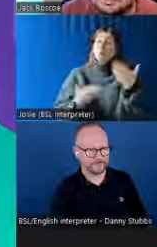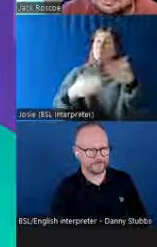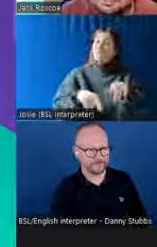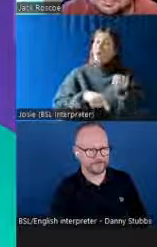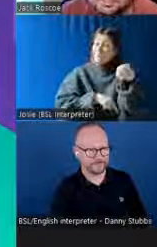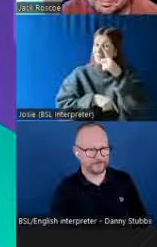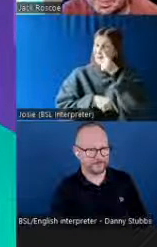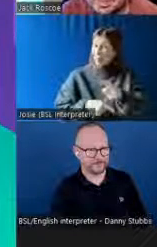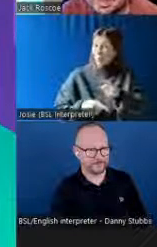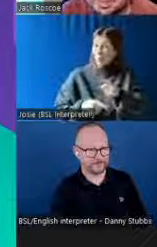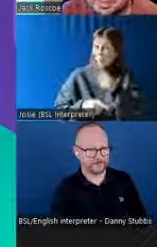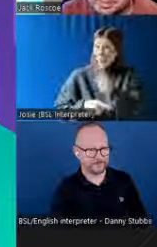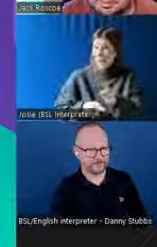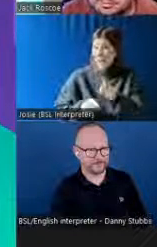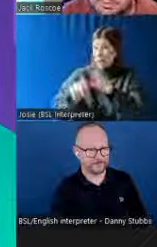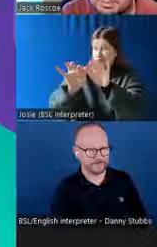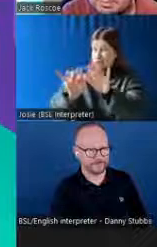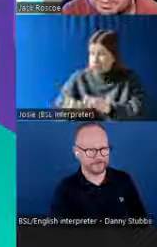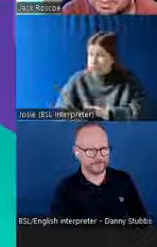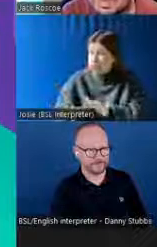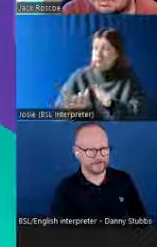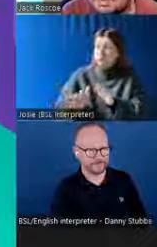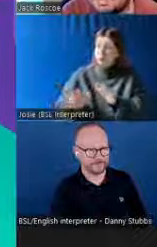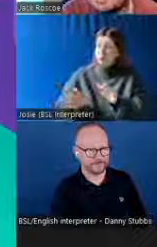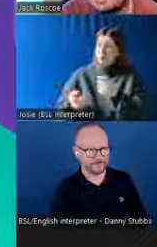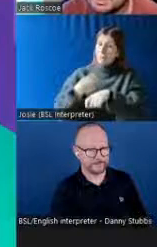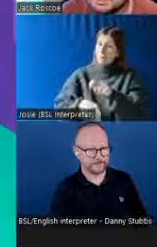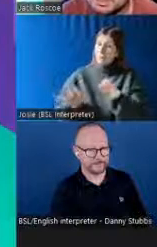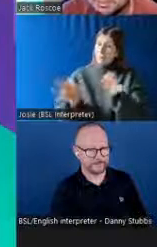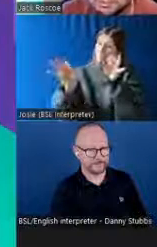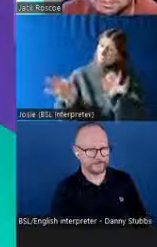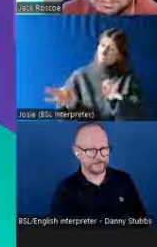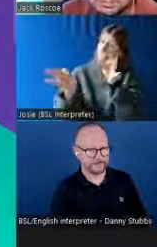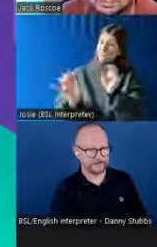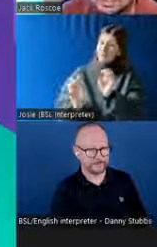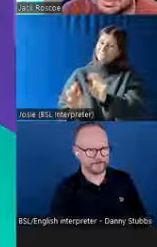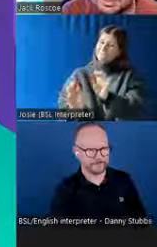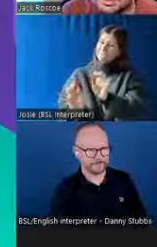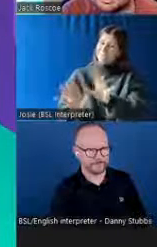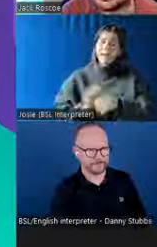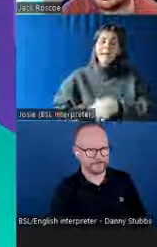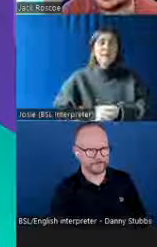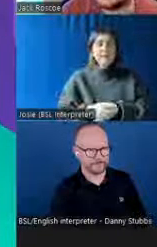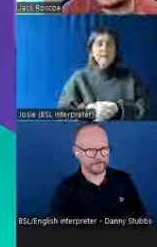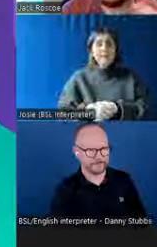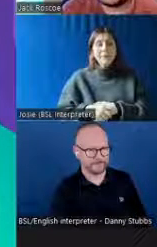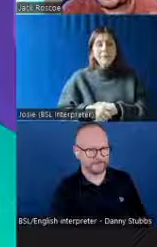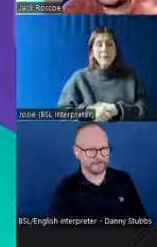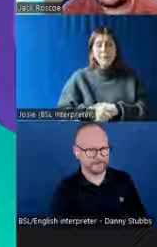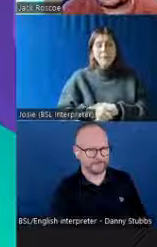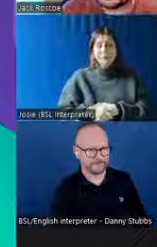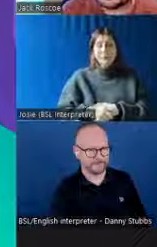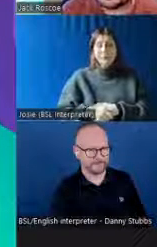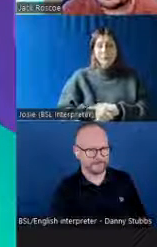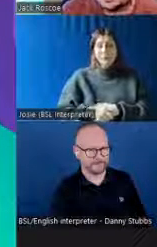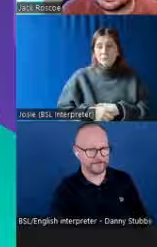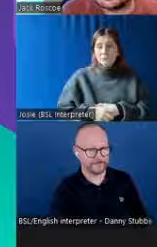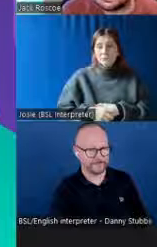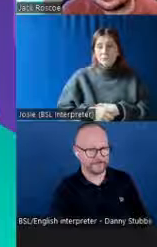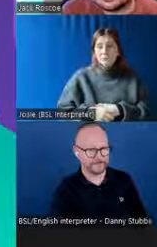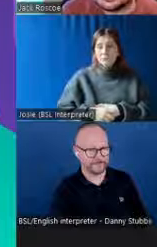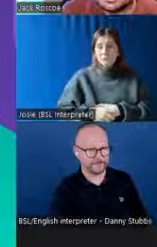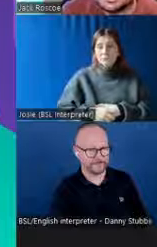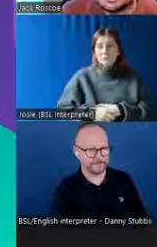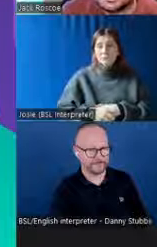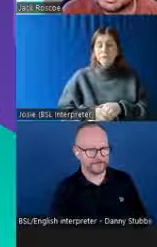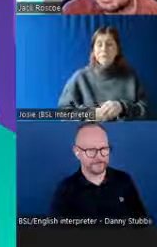feedback. And a useful tip if you are typing in people's open responses is to just read back what they've said as you